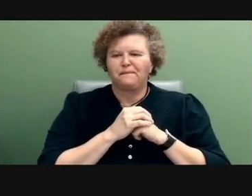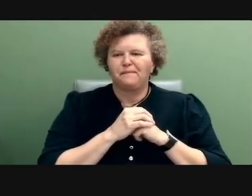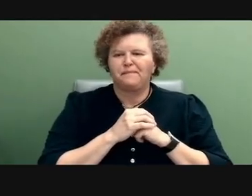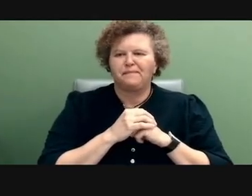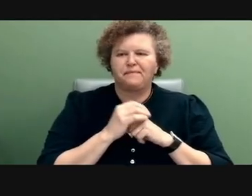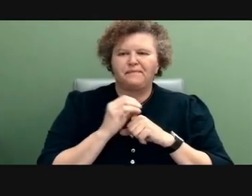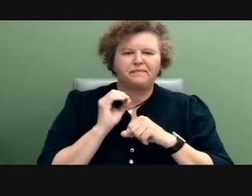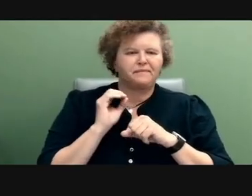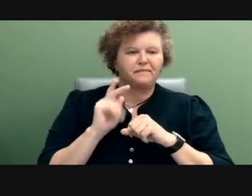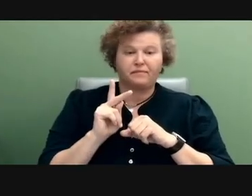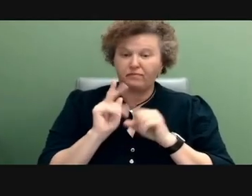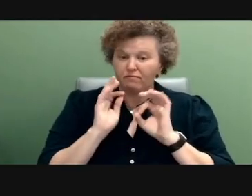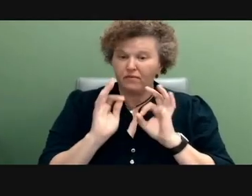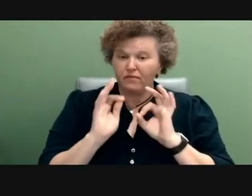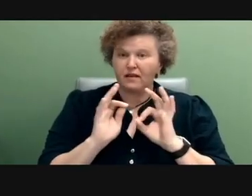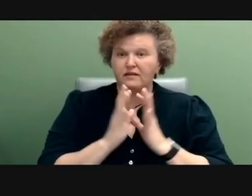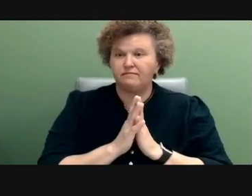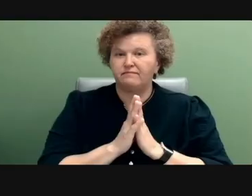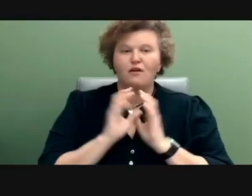interpreted. Thank you.